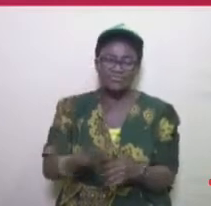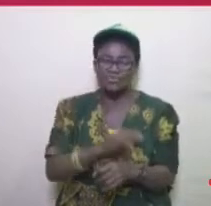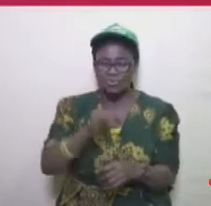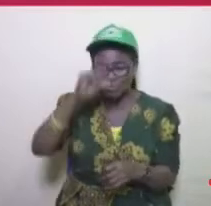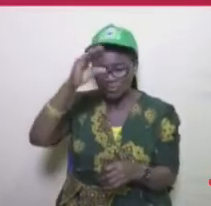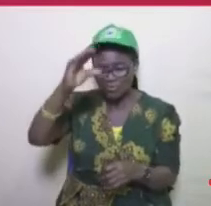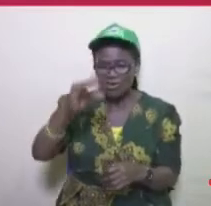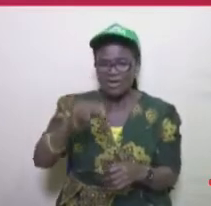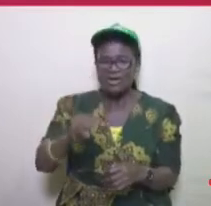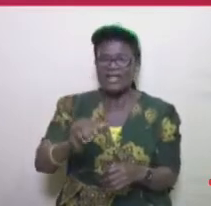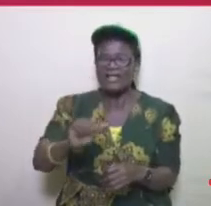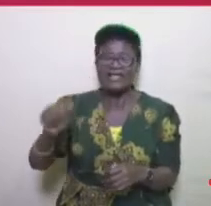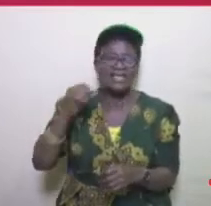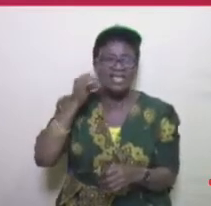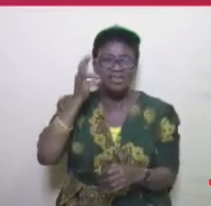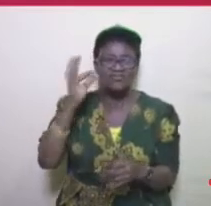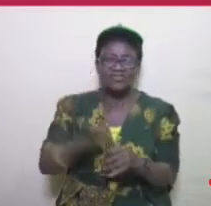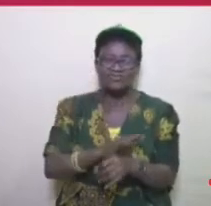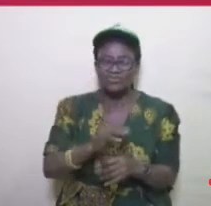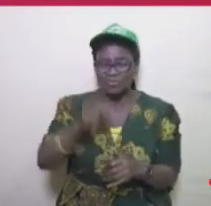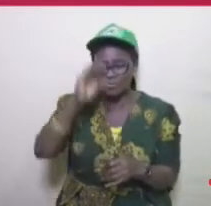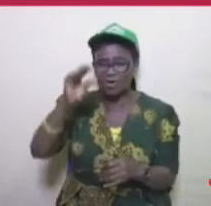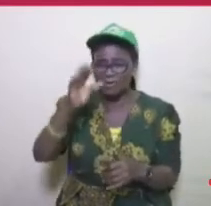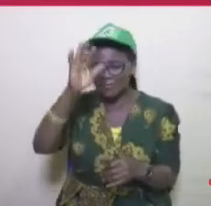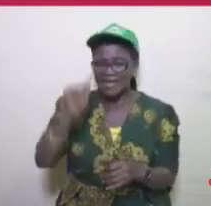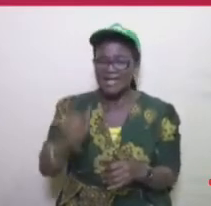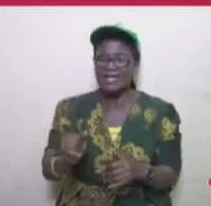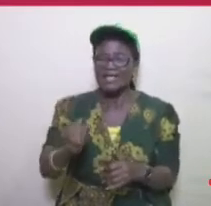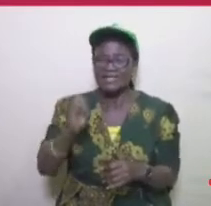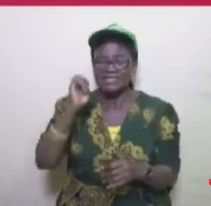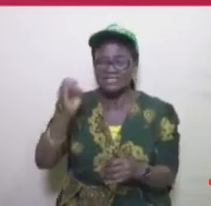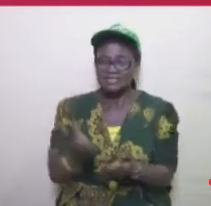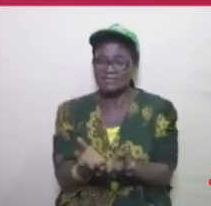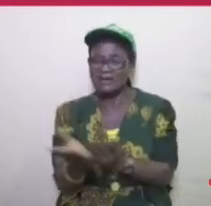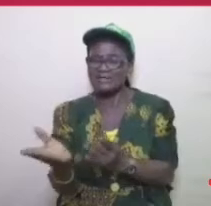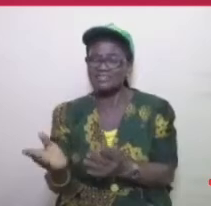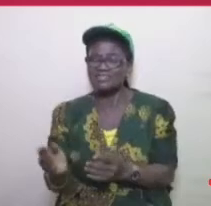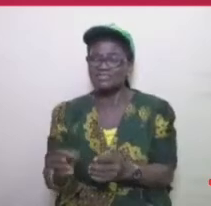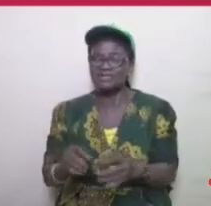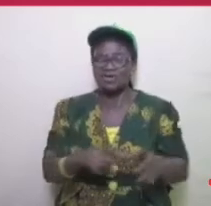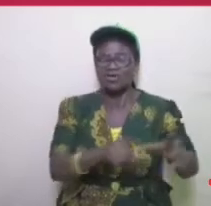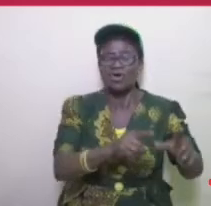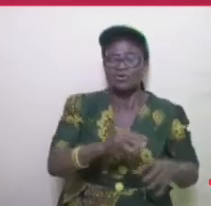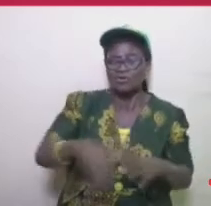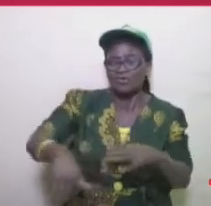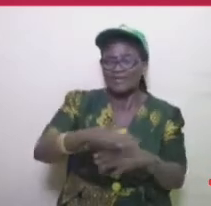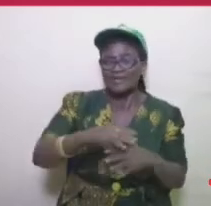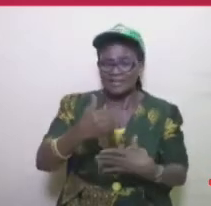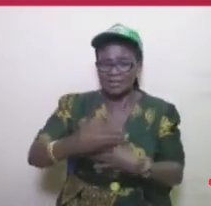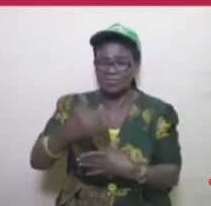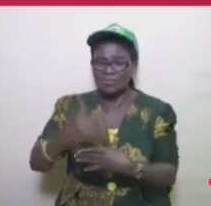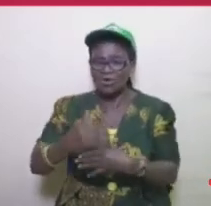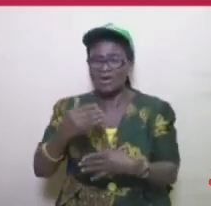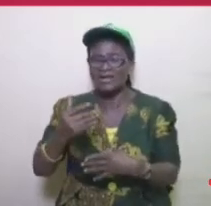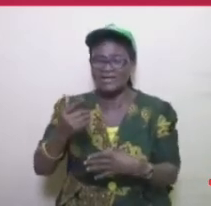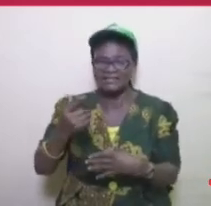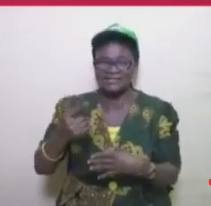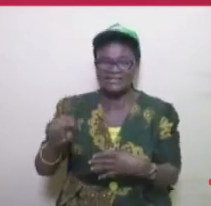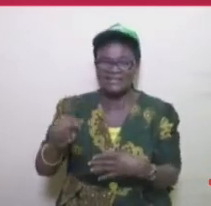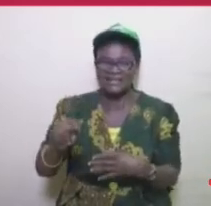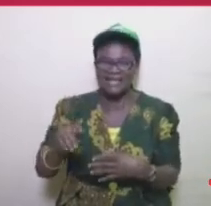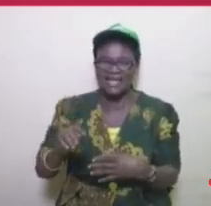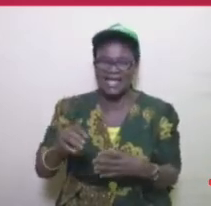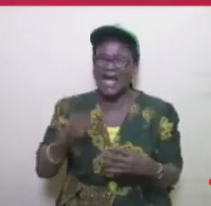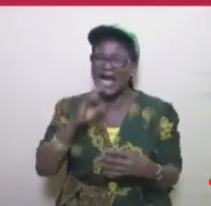a fruitful bough by a well. His branches run over the wall. The archers have